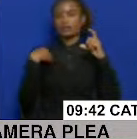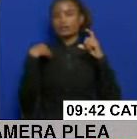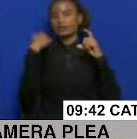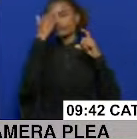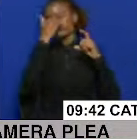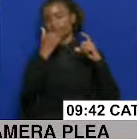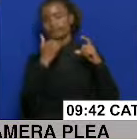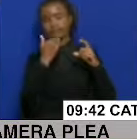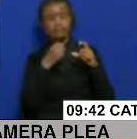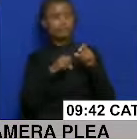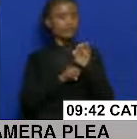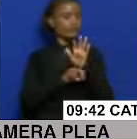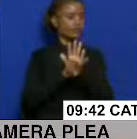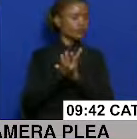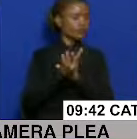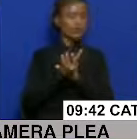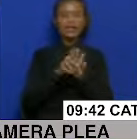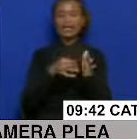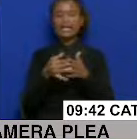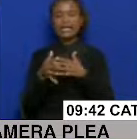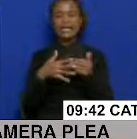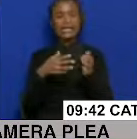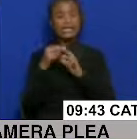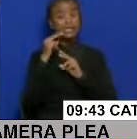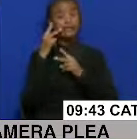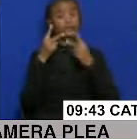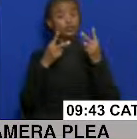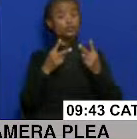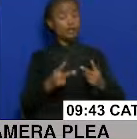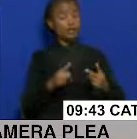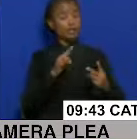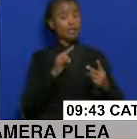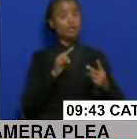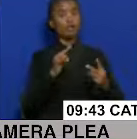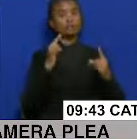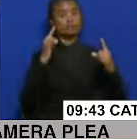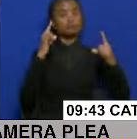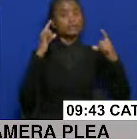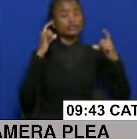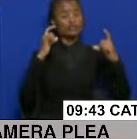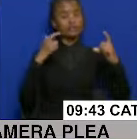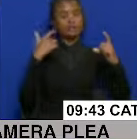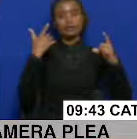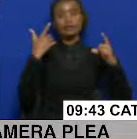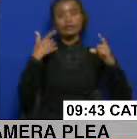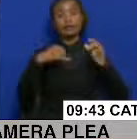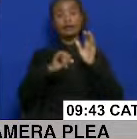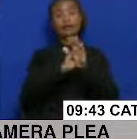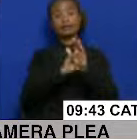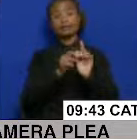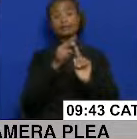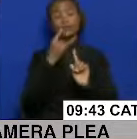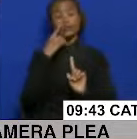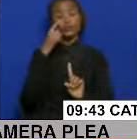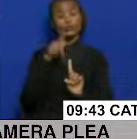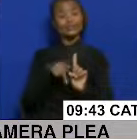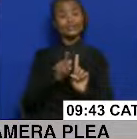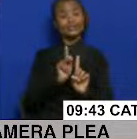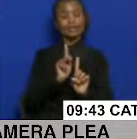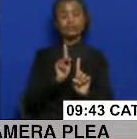material that may reveal or tend to reveal the identity of witness K and or the